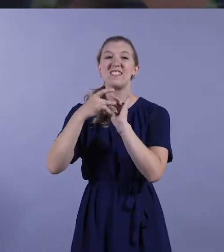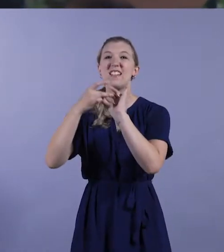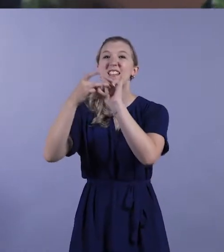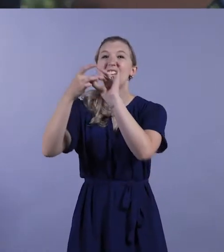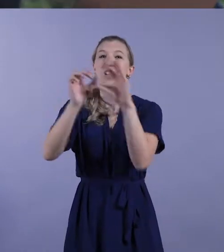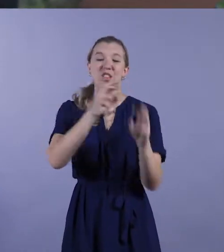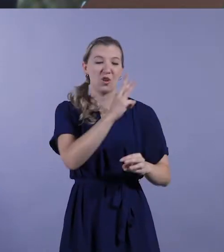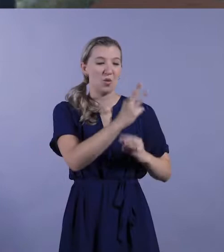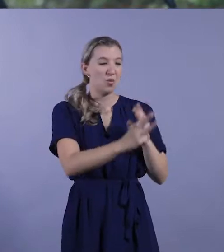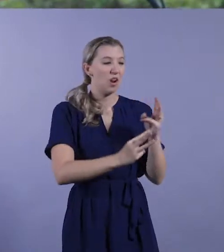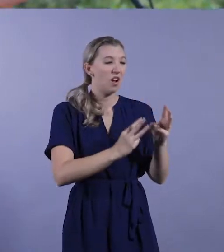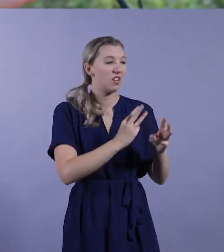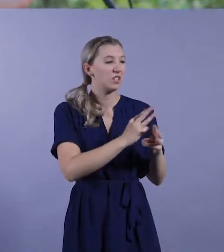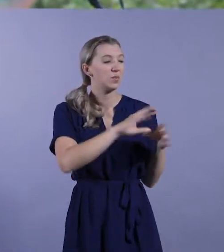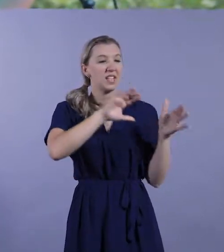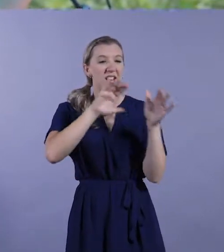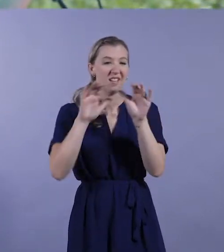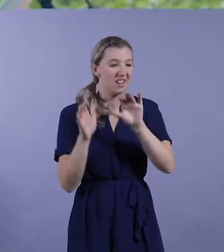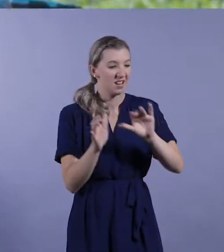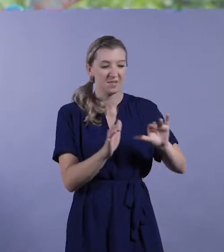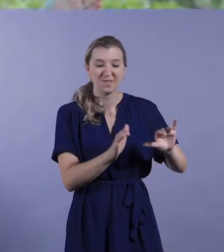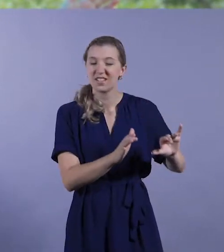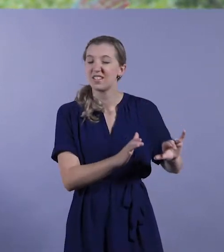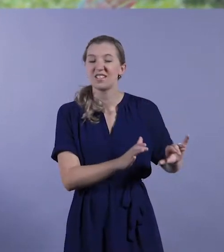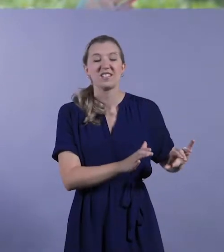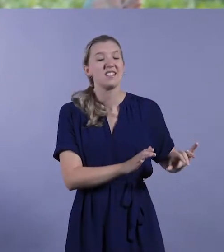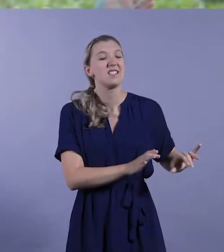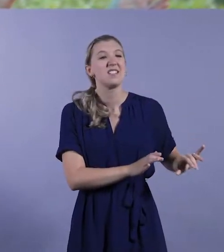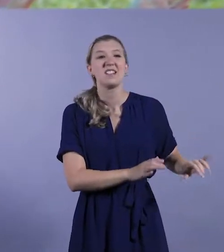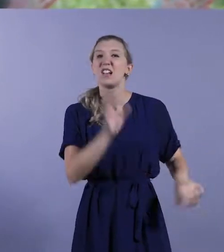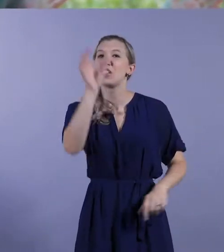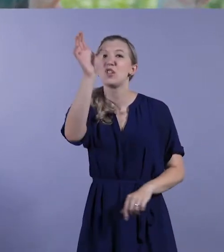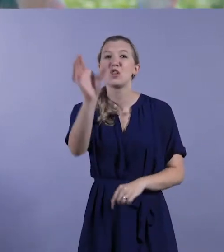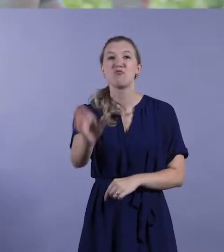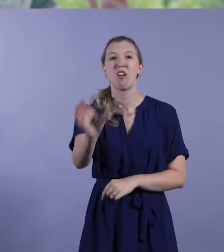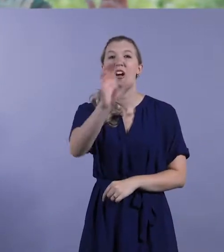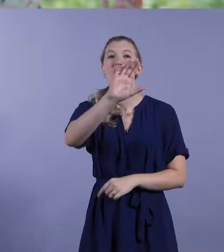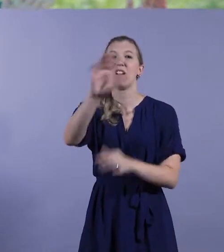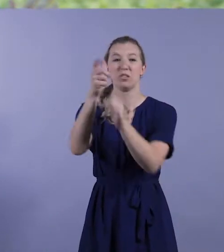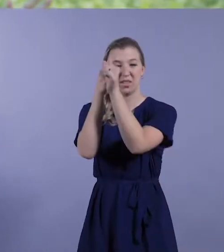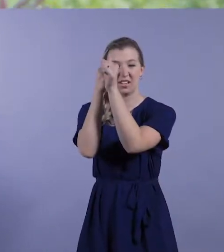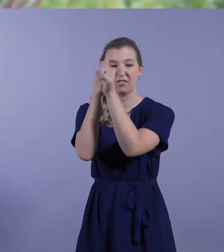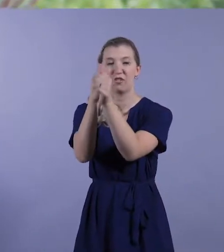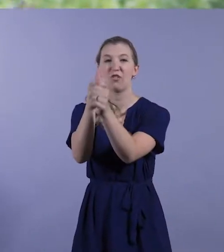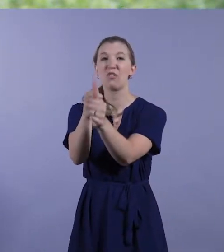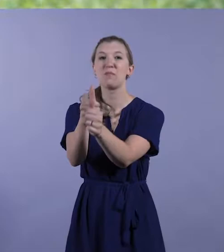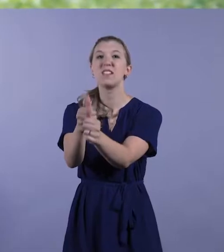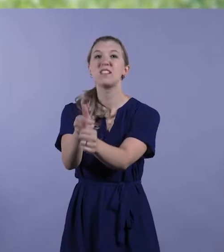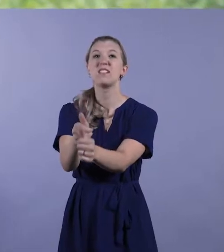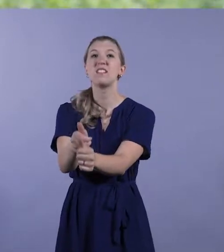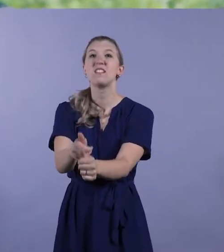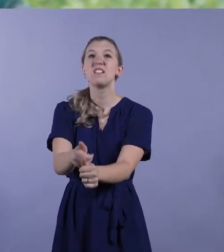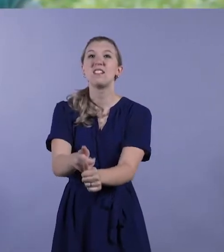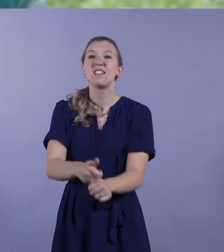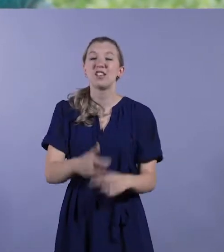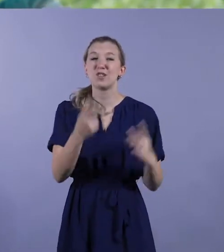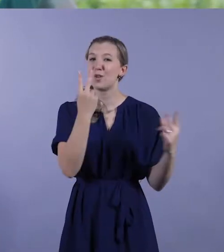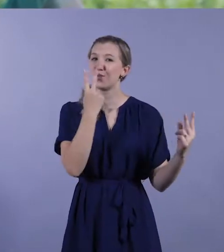me, the world behind me, the cross before